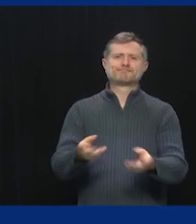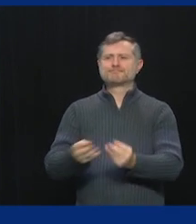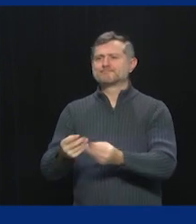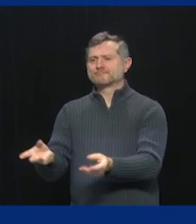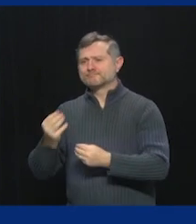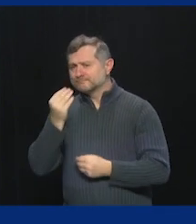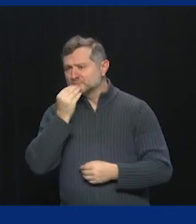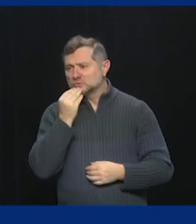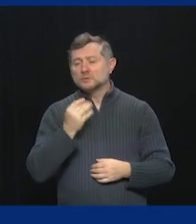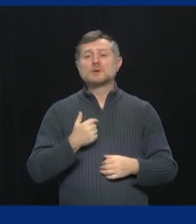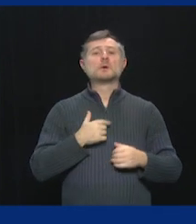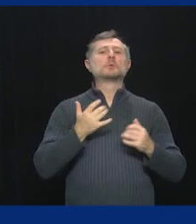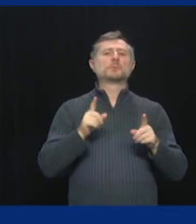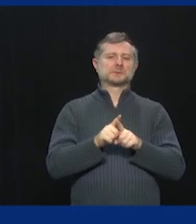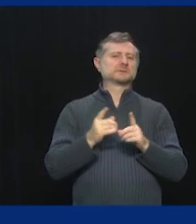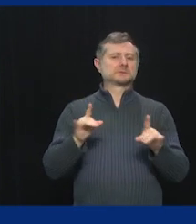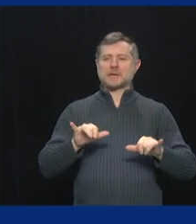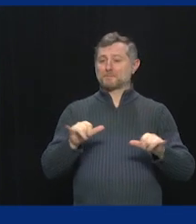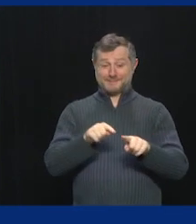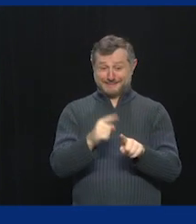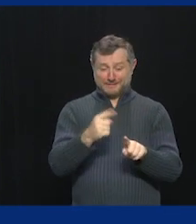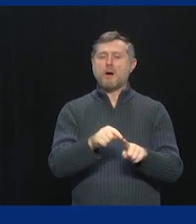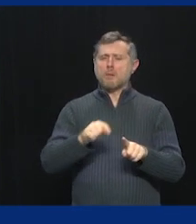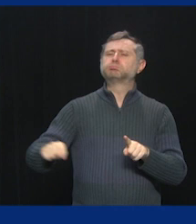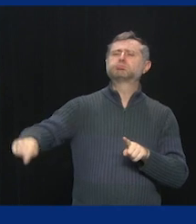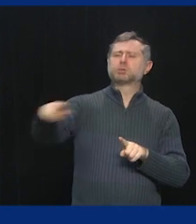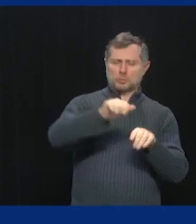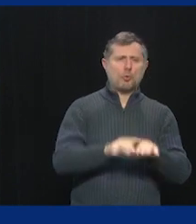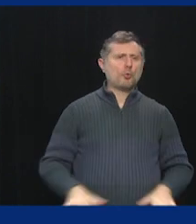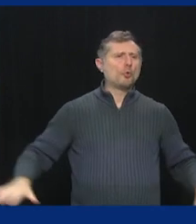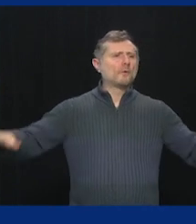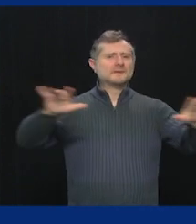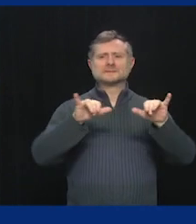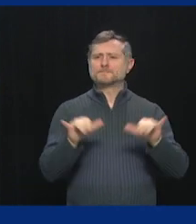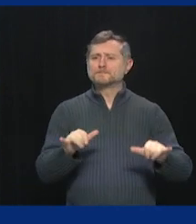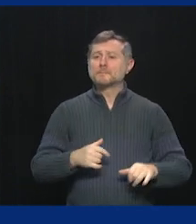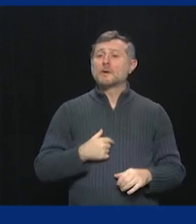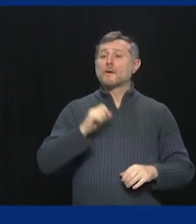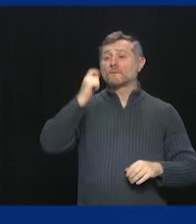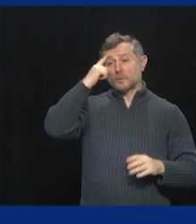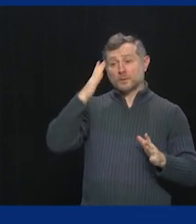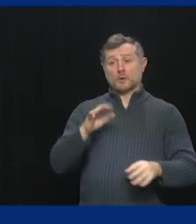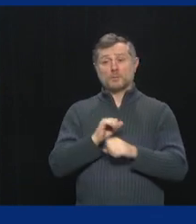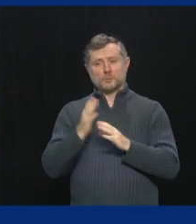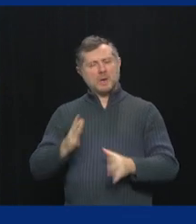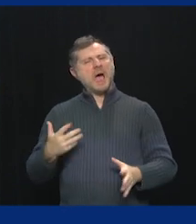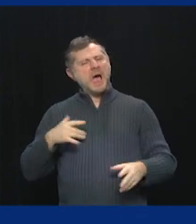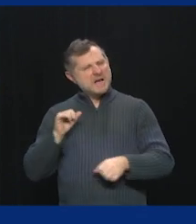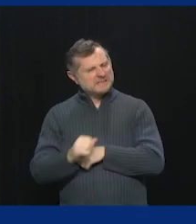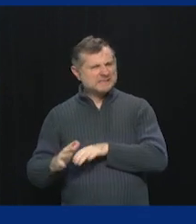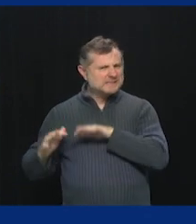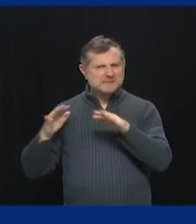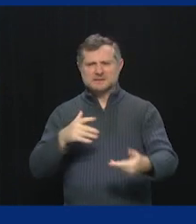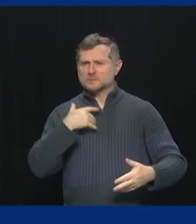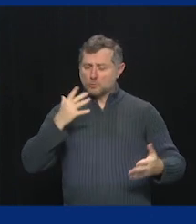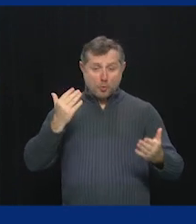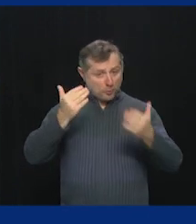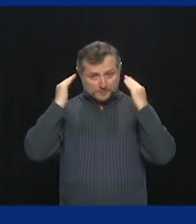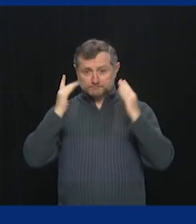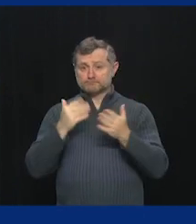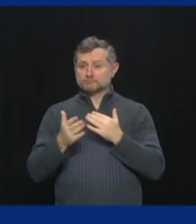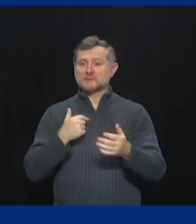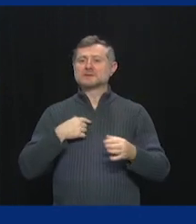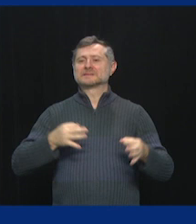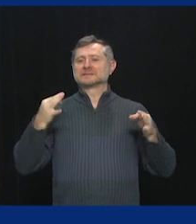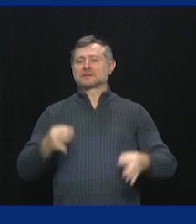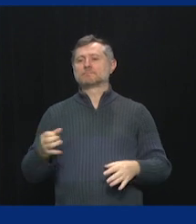that all over. And when I heard from our hardworking government workers that they were getting overwhelmed by the number, I said, all right, we'll bring in the National Guard.